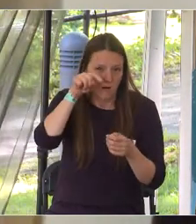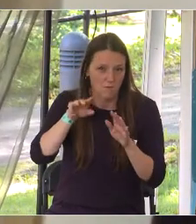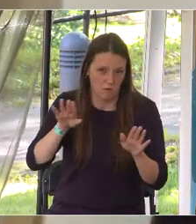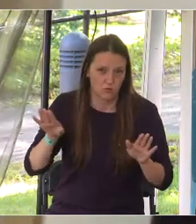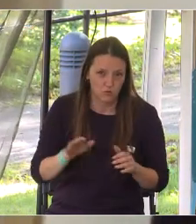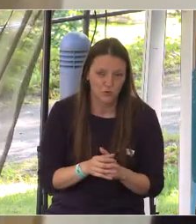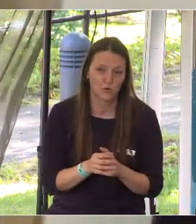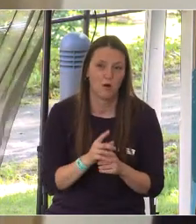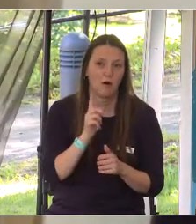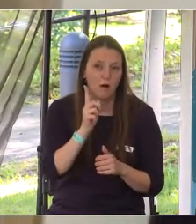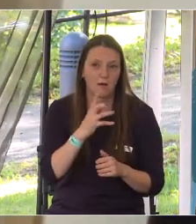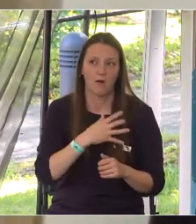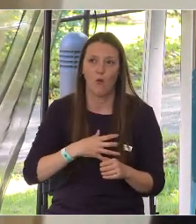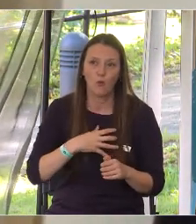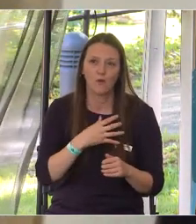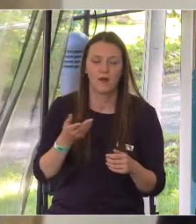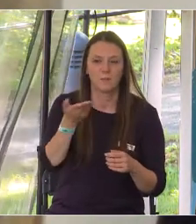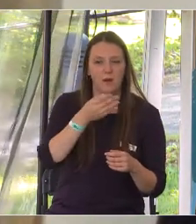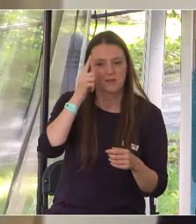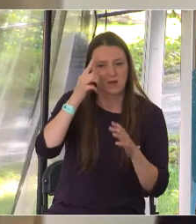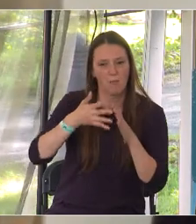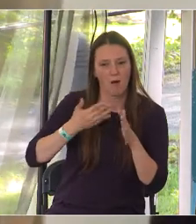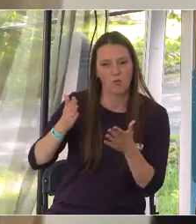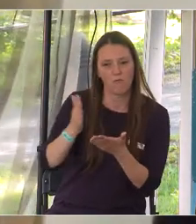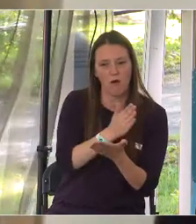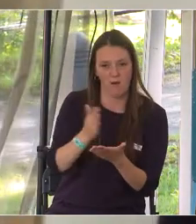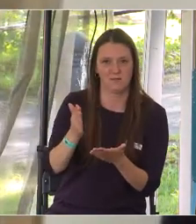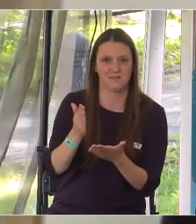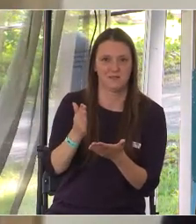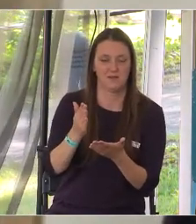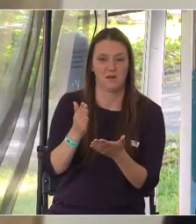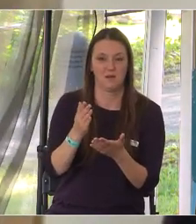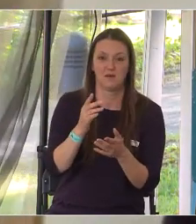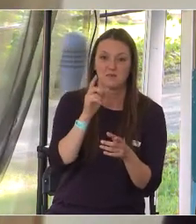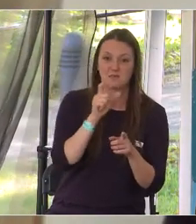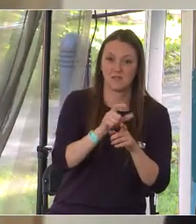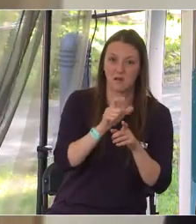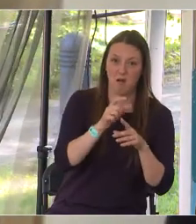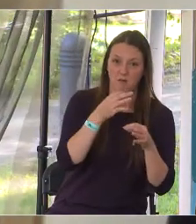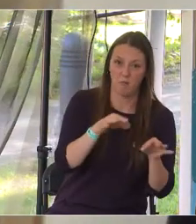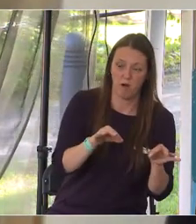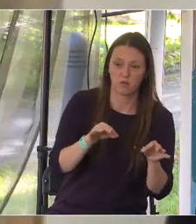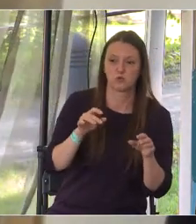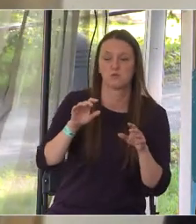it's important that we differentiate between freedom of speech